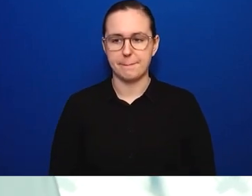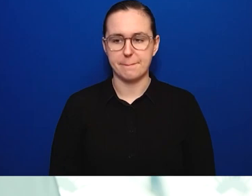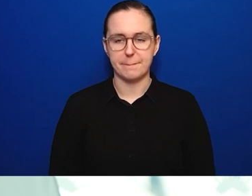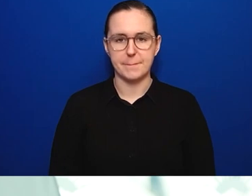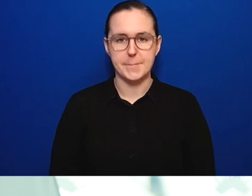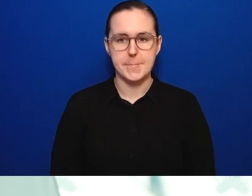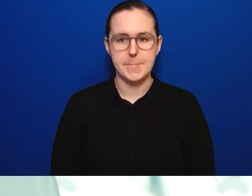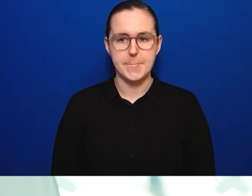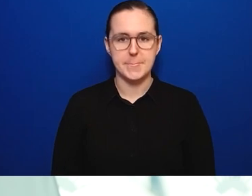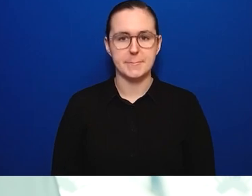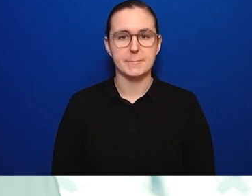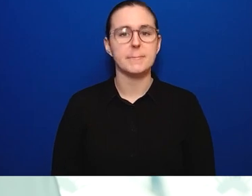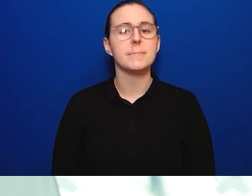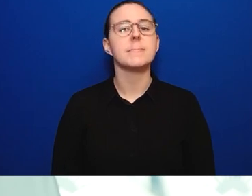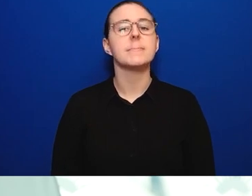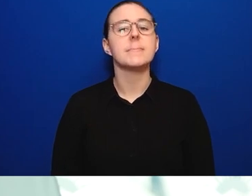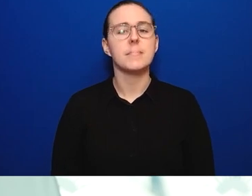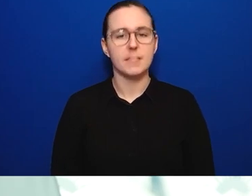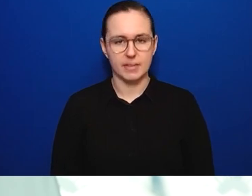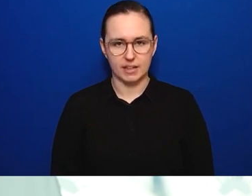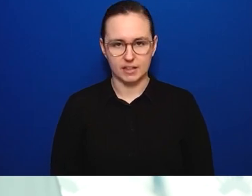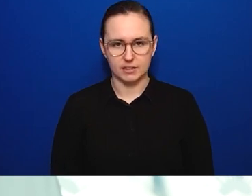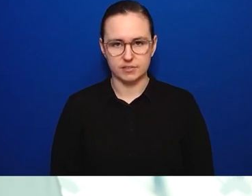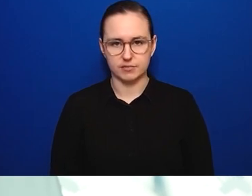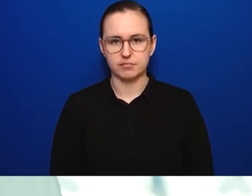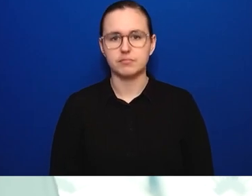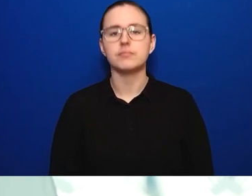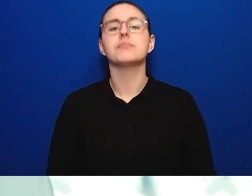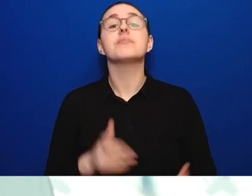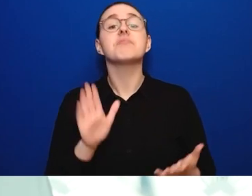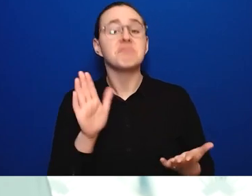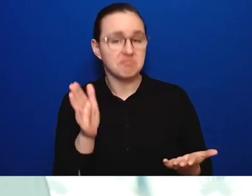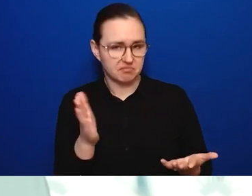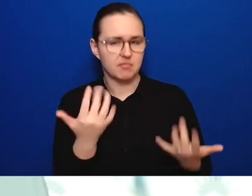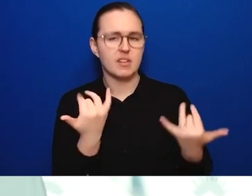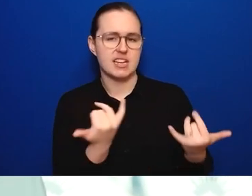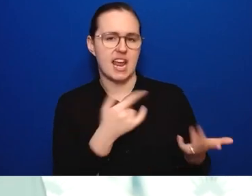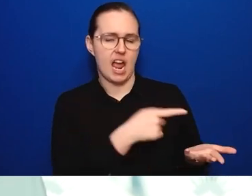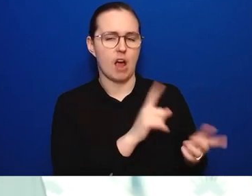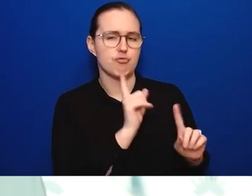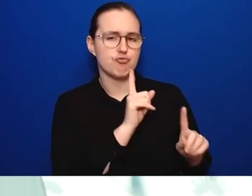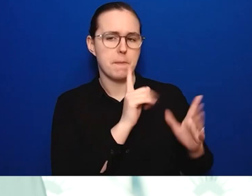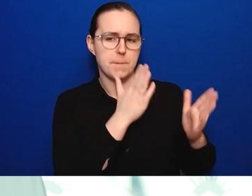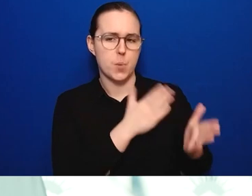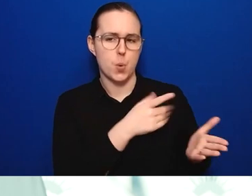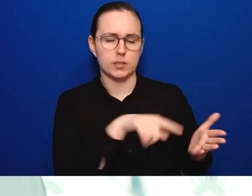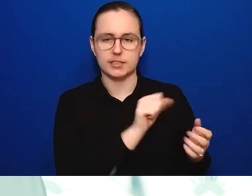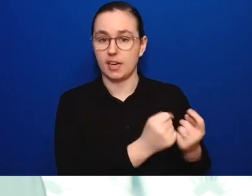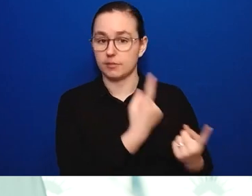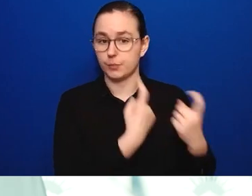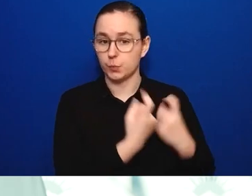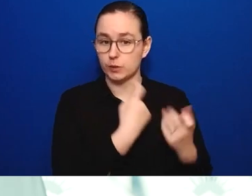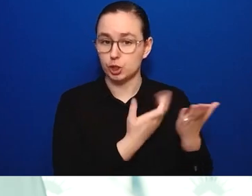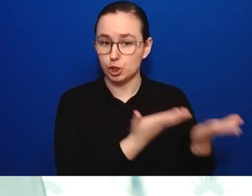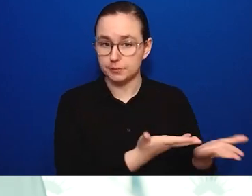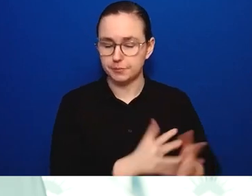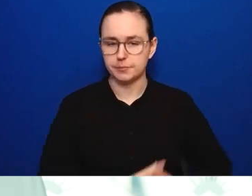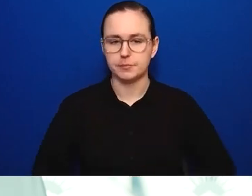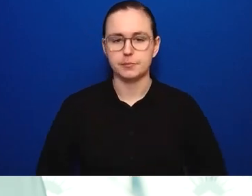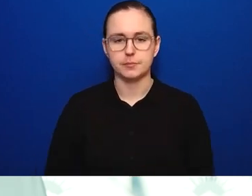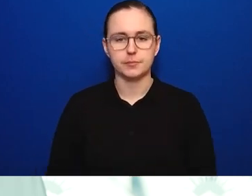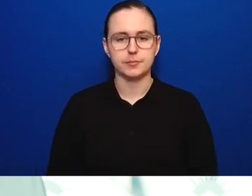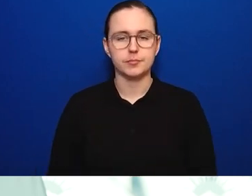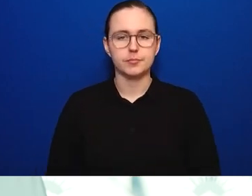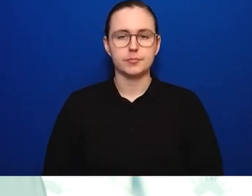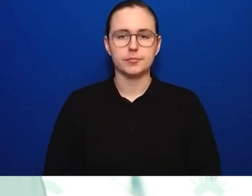Questions. Thank you, and now we're going to questions. Please press star one at any time and you will be placed in the queue. As a reminder, please unmute